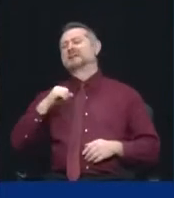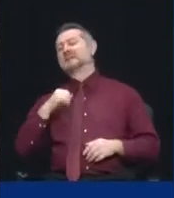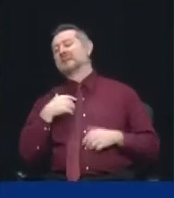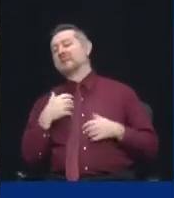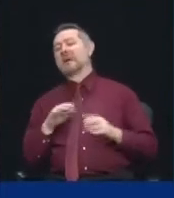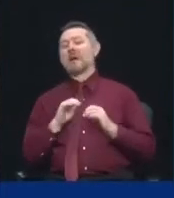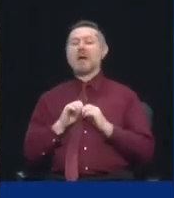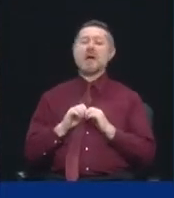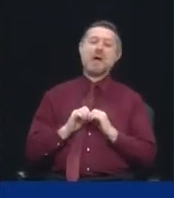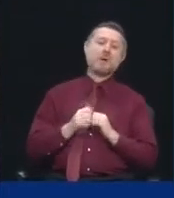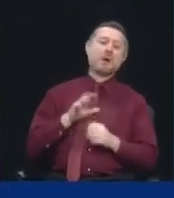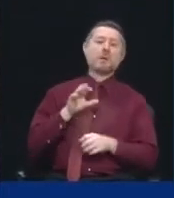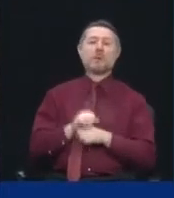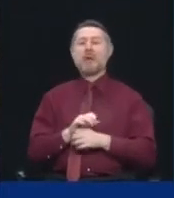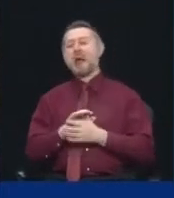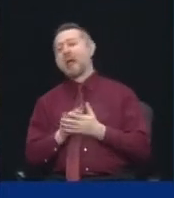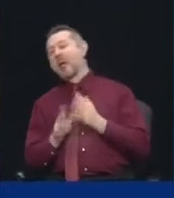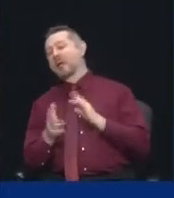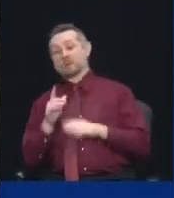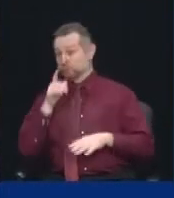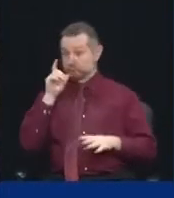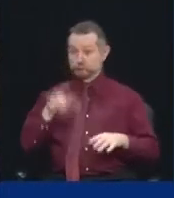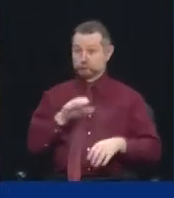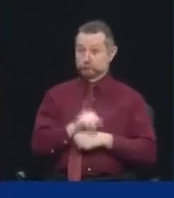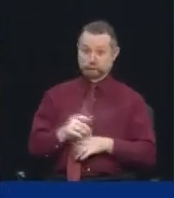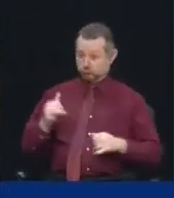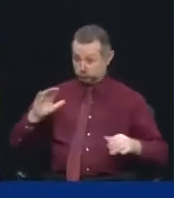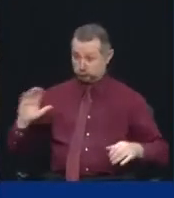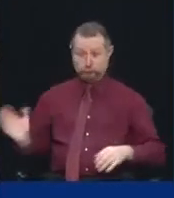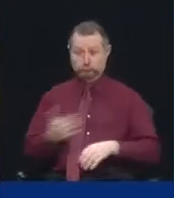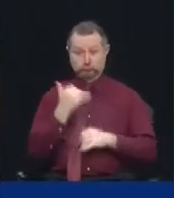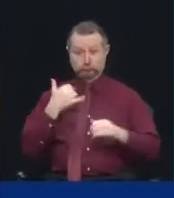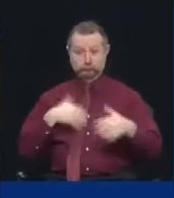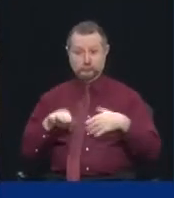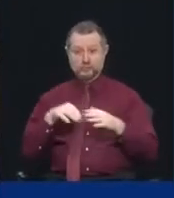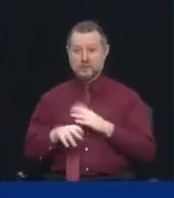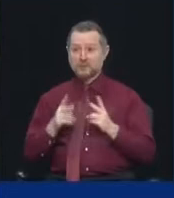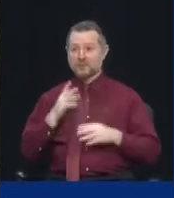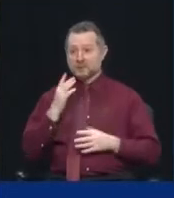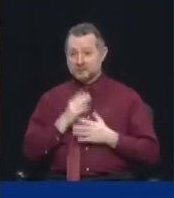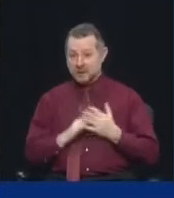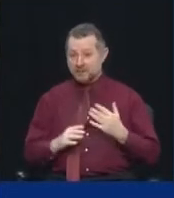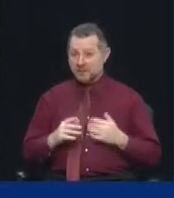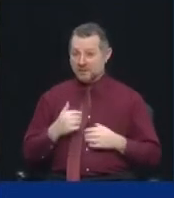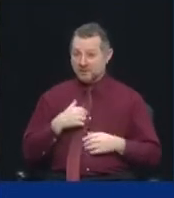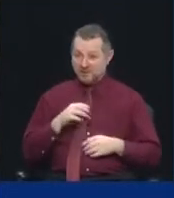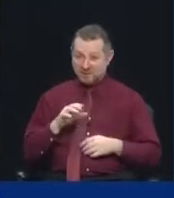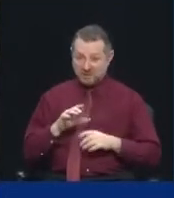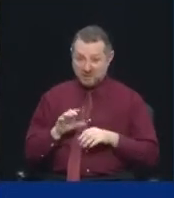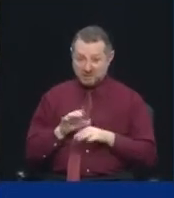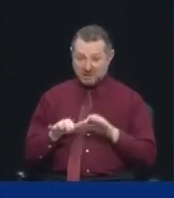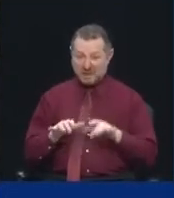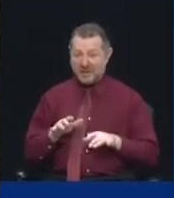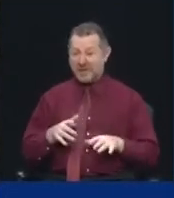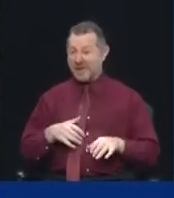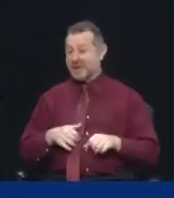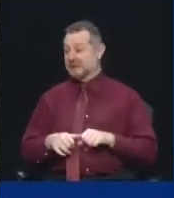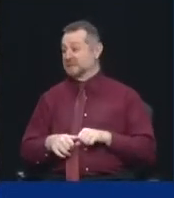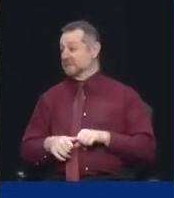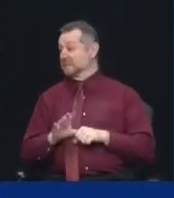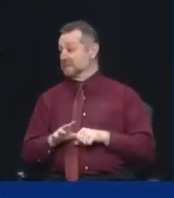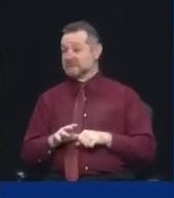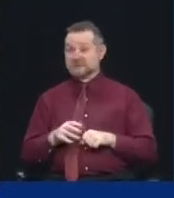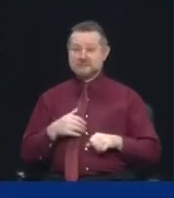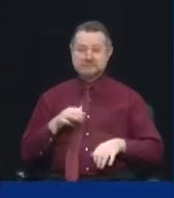factor. We know that a lot of folks are not always comfortable going on a computer, having those skills necessary to know how to get an